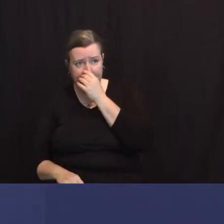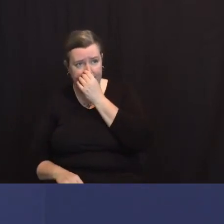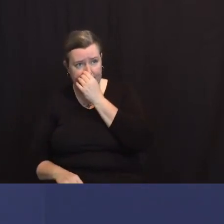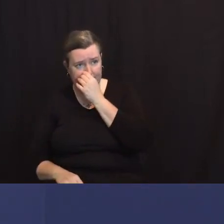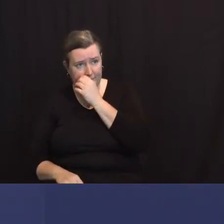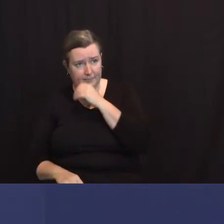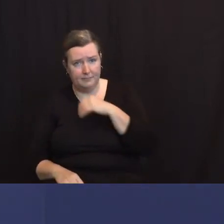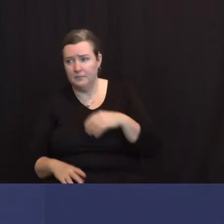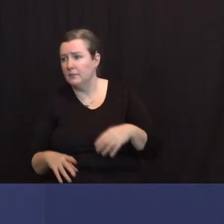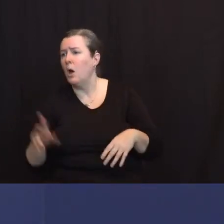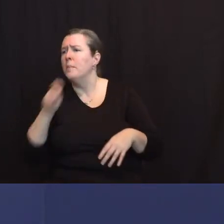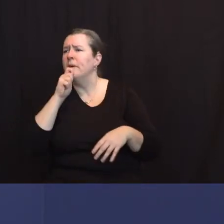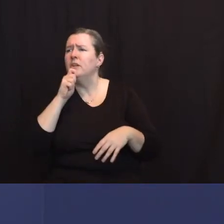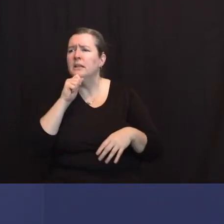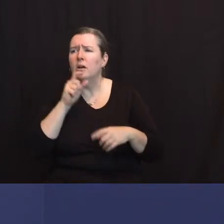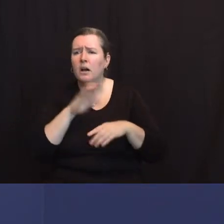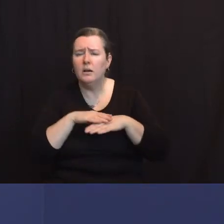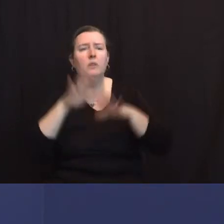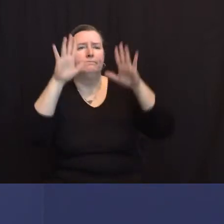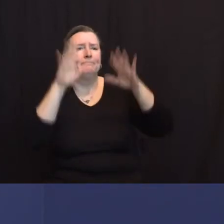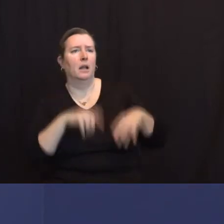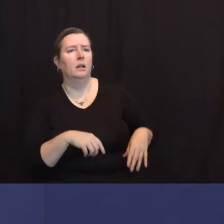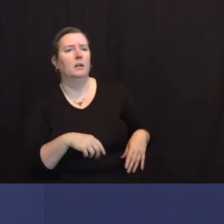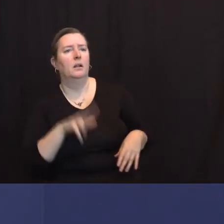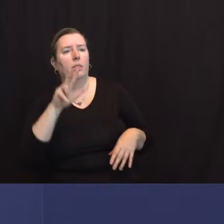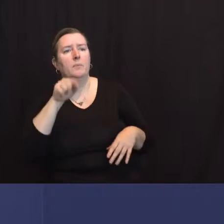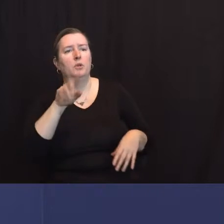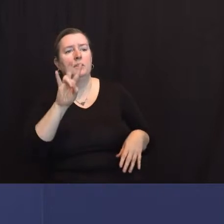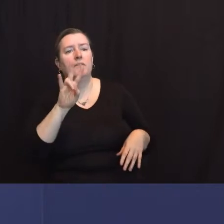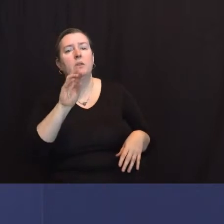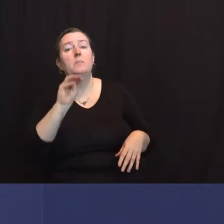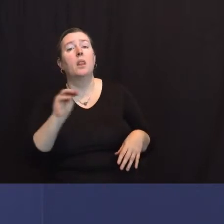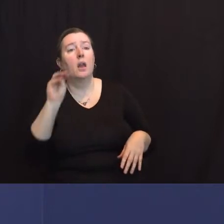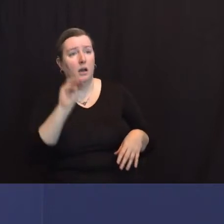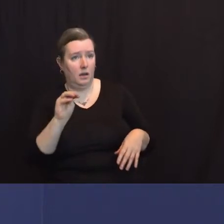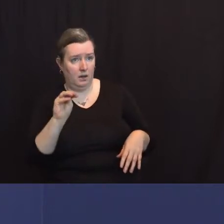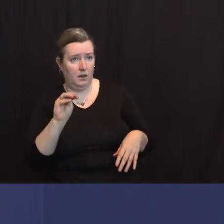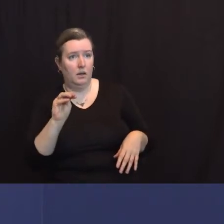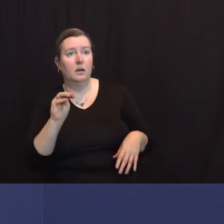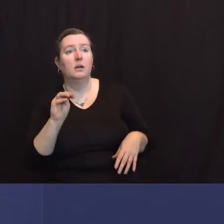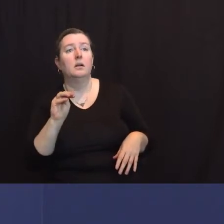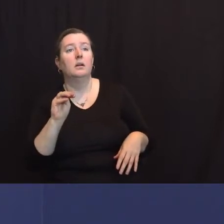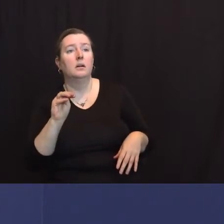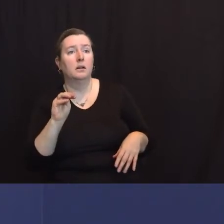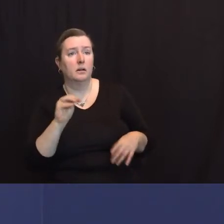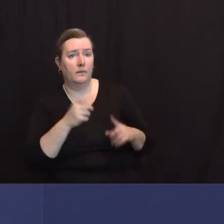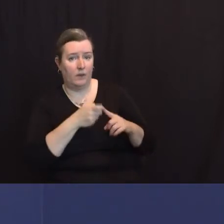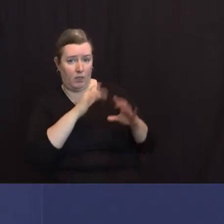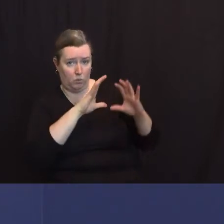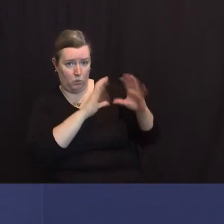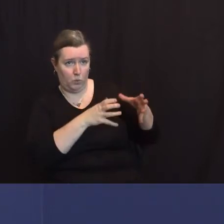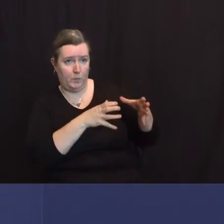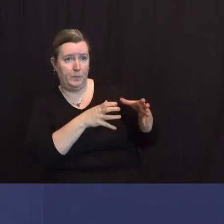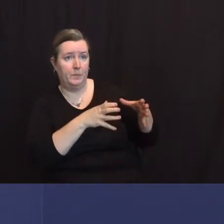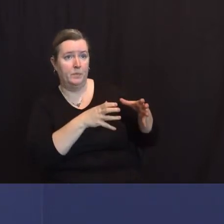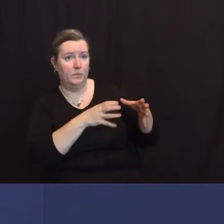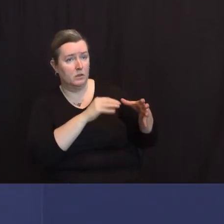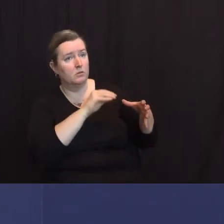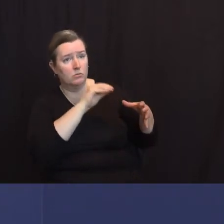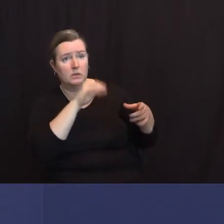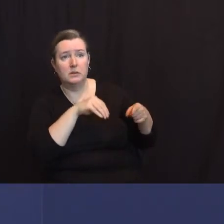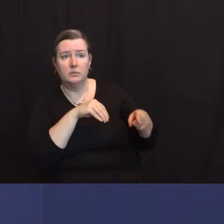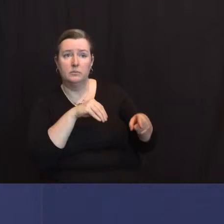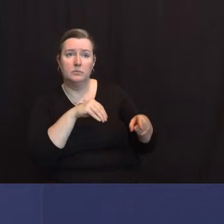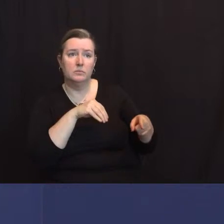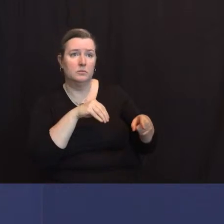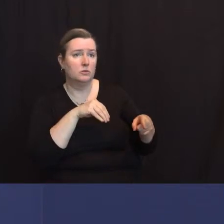So I think it's about 3.7 million all in. But of that 3.7 million, there's a percentage of them who will choose not to get